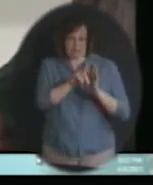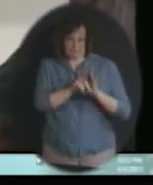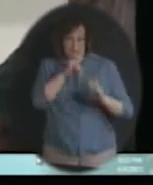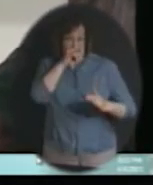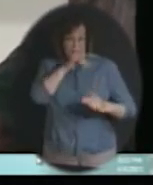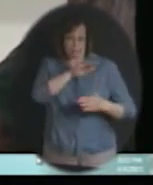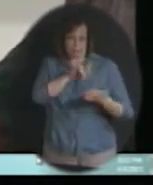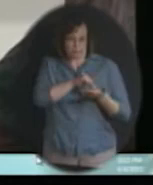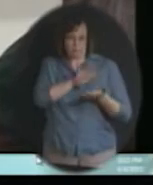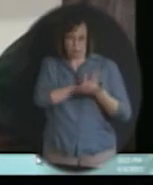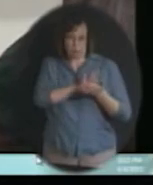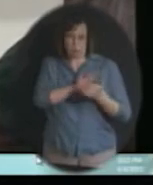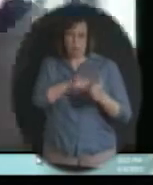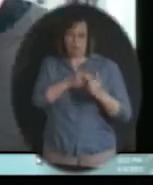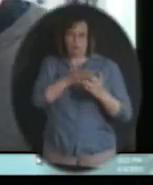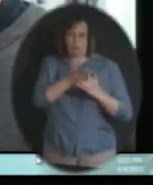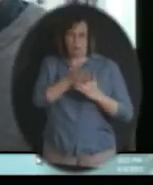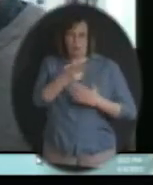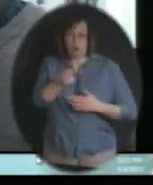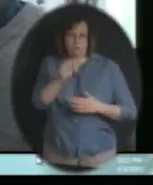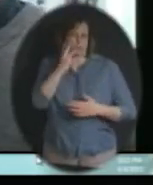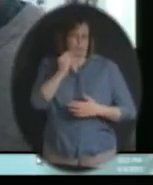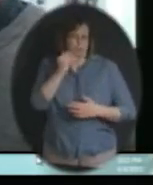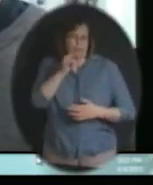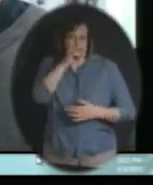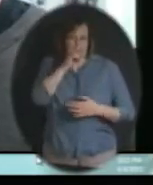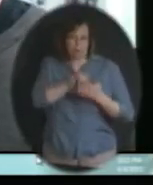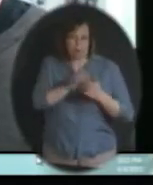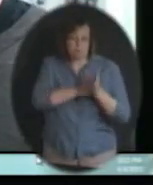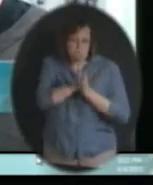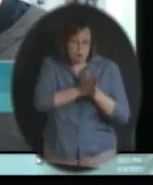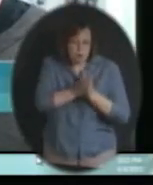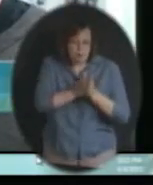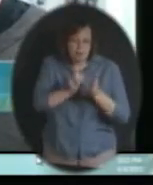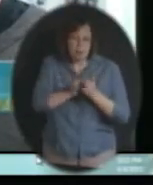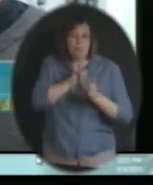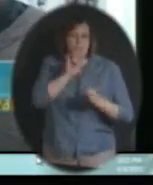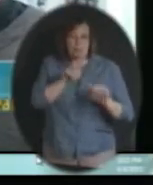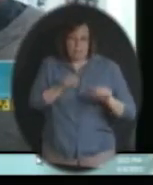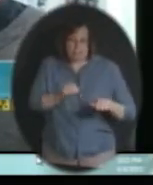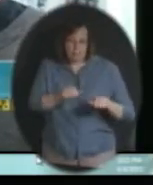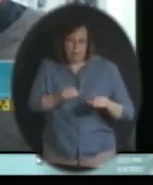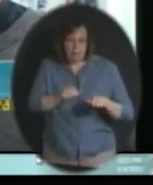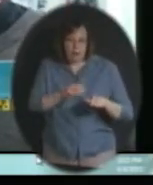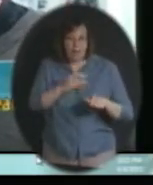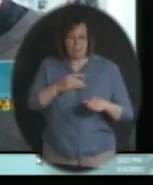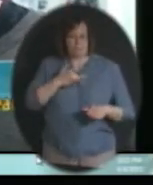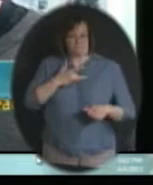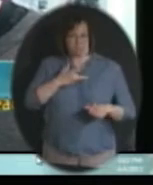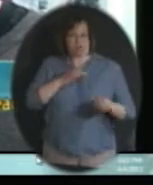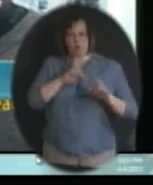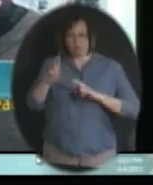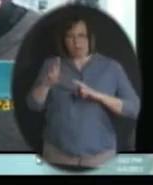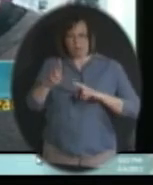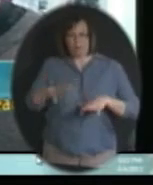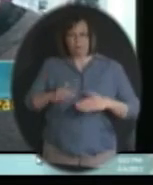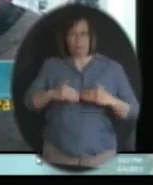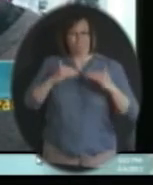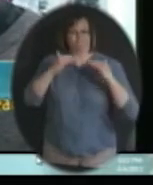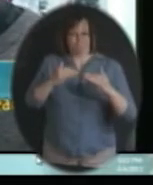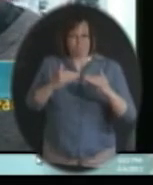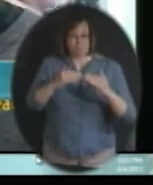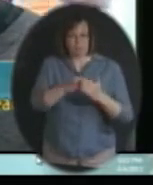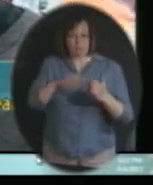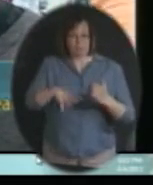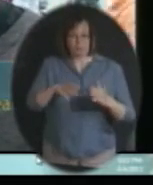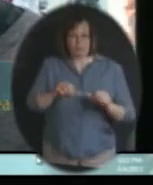in the junior highs and then throughout their high school experience, kids that are motivated, that are really capable, and that we feel like are ready to take the next step as a student